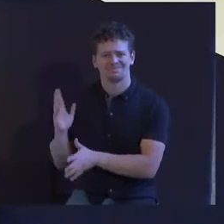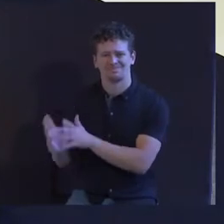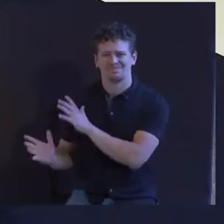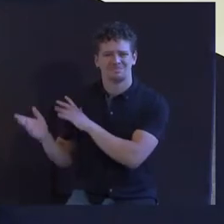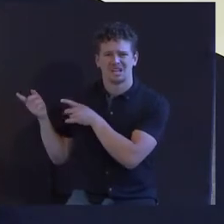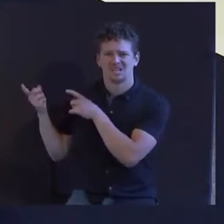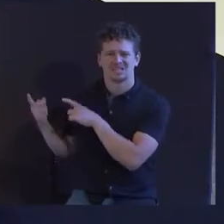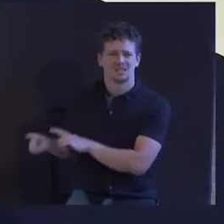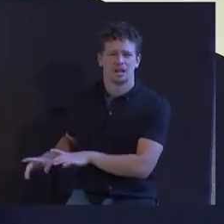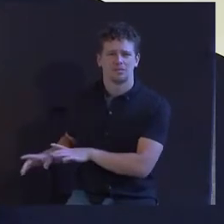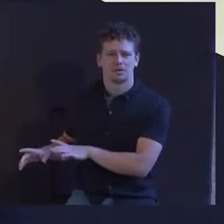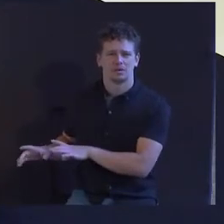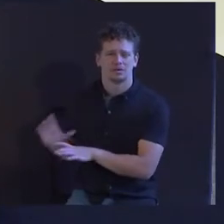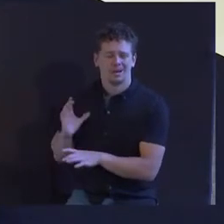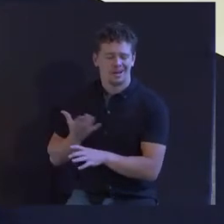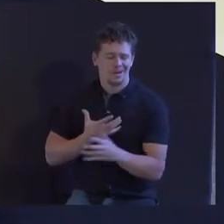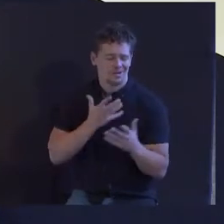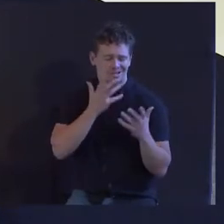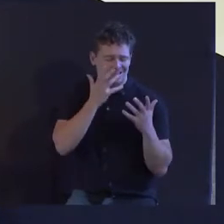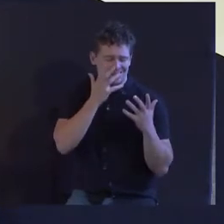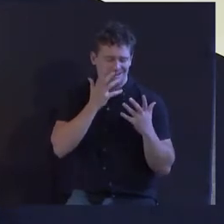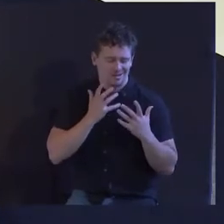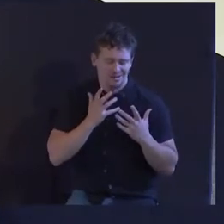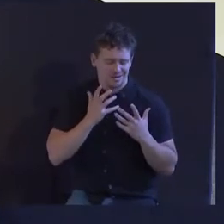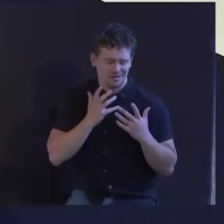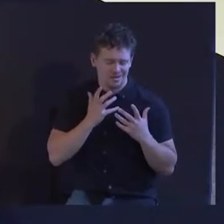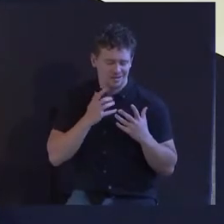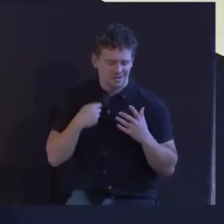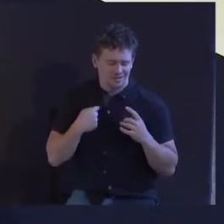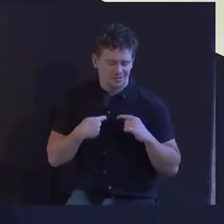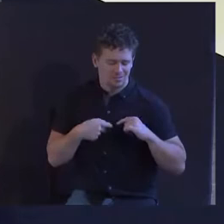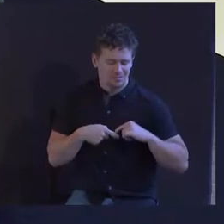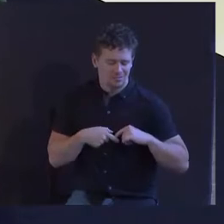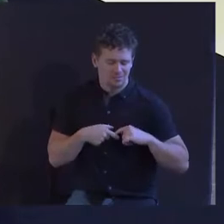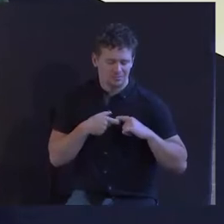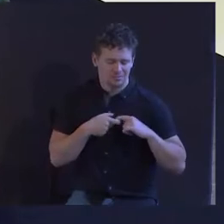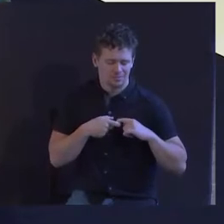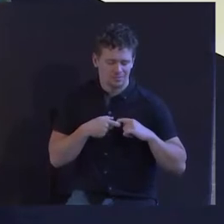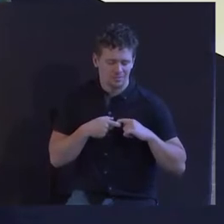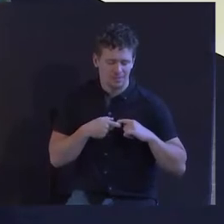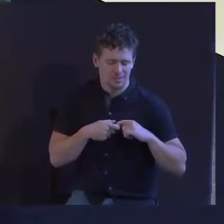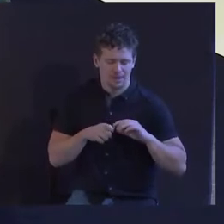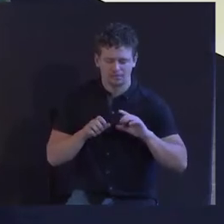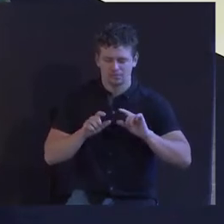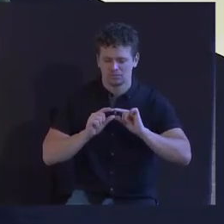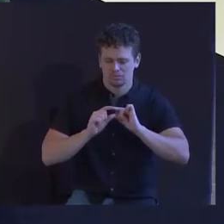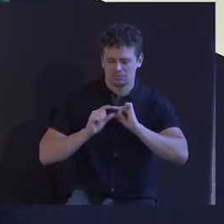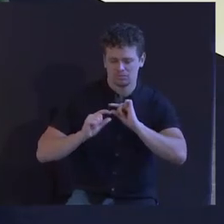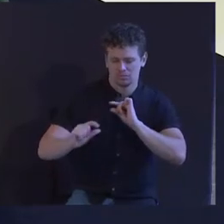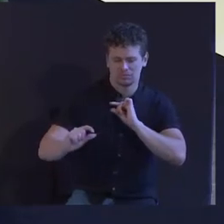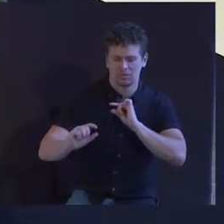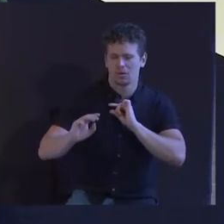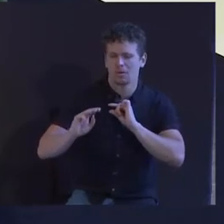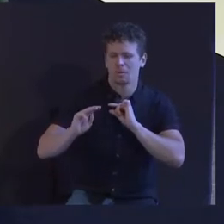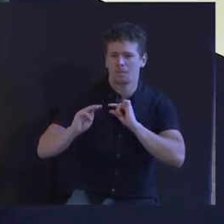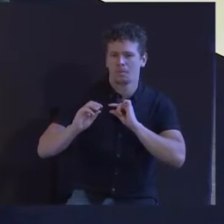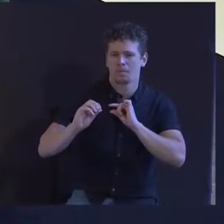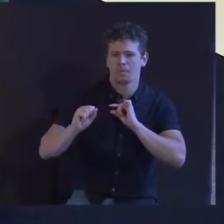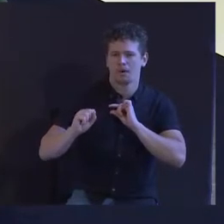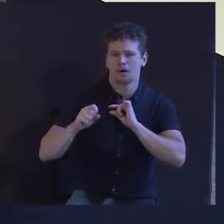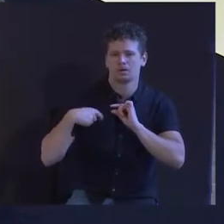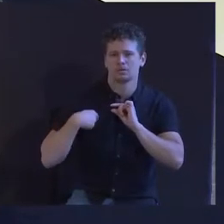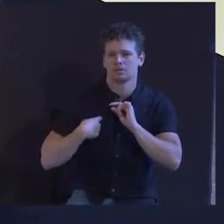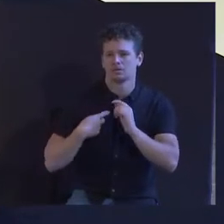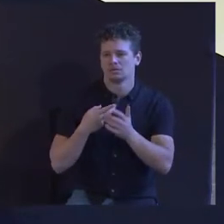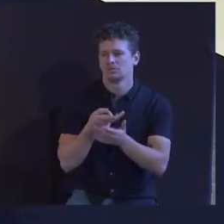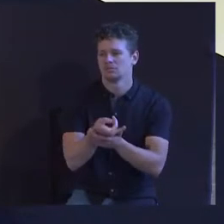pause from our sadness and rest on a carpet of green moss. We pause from our longing